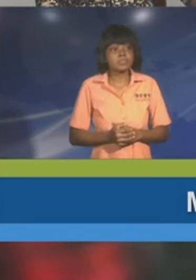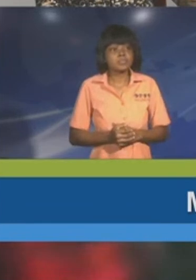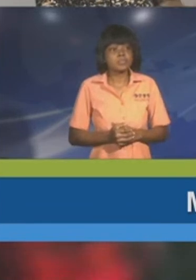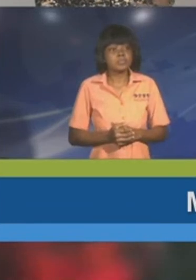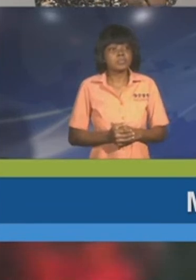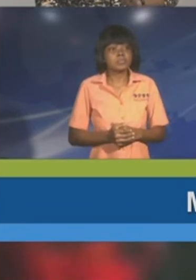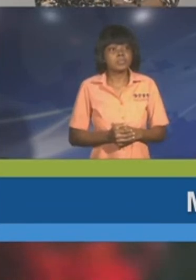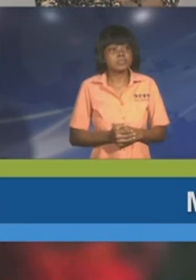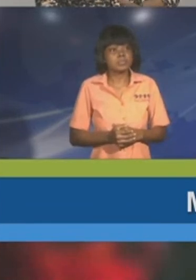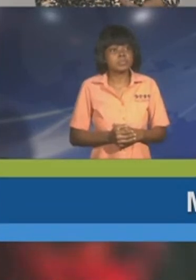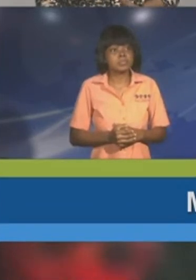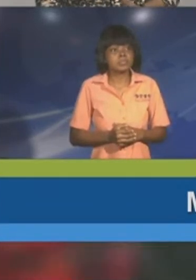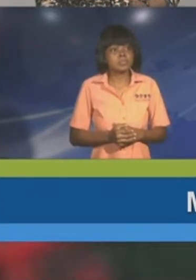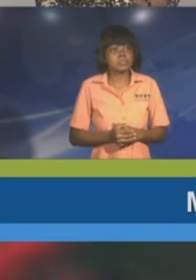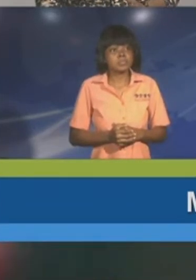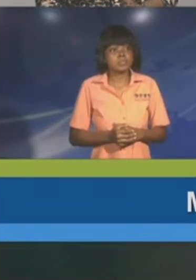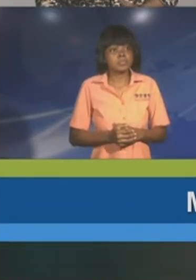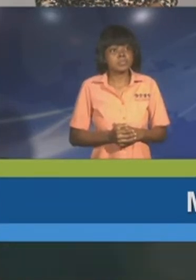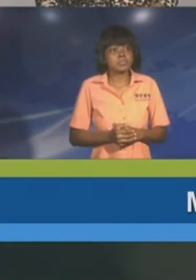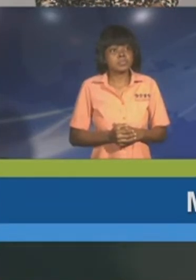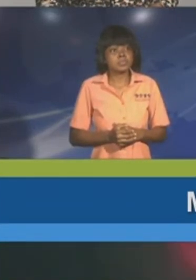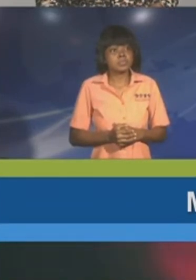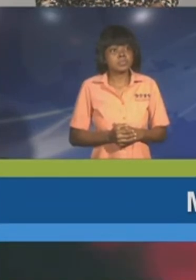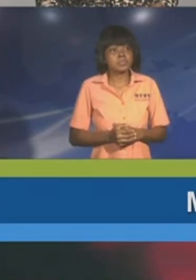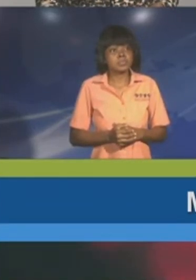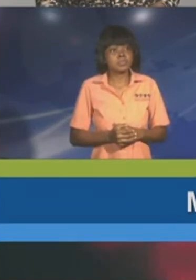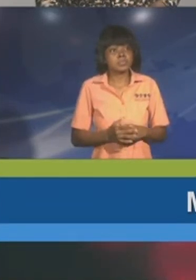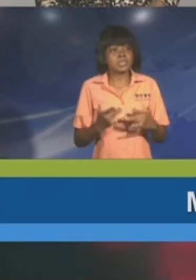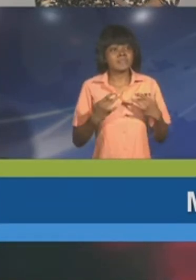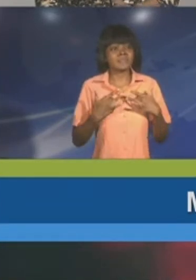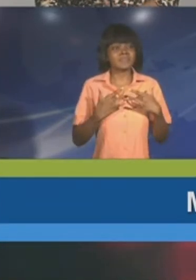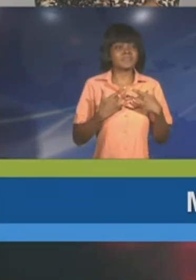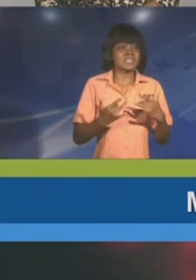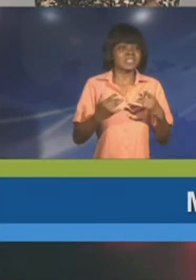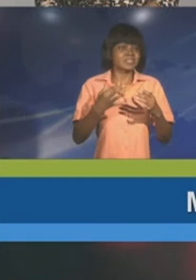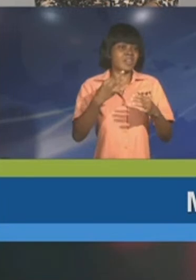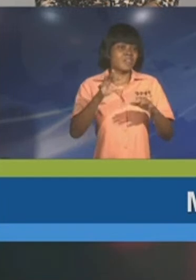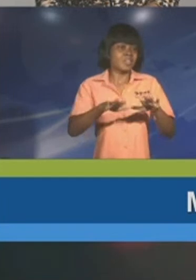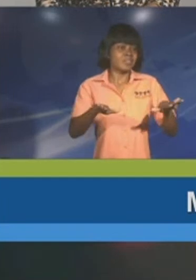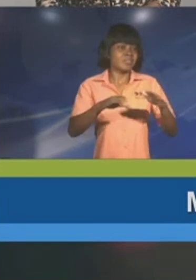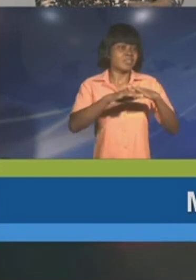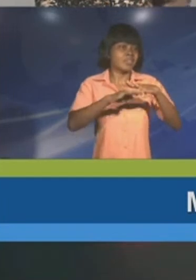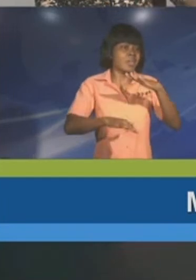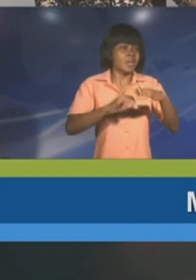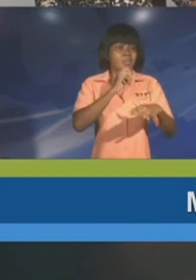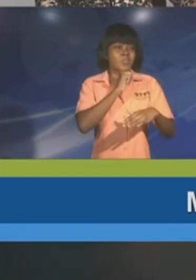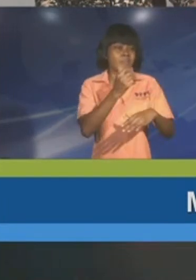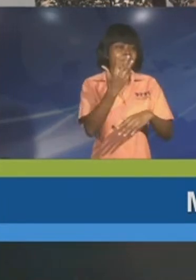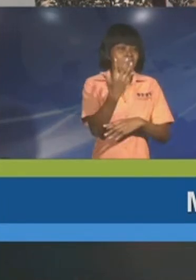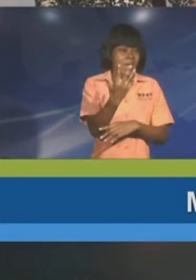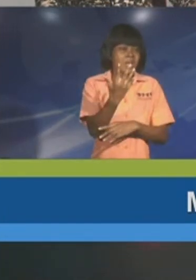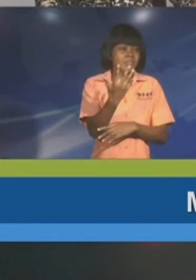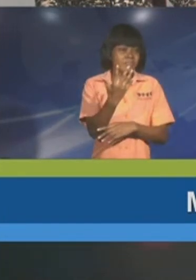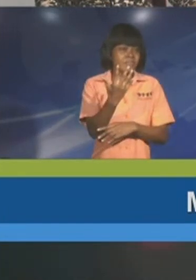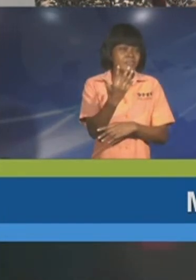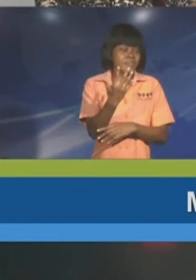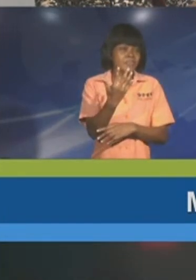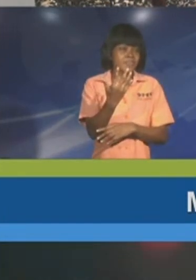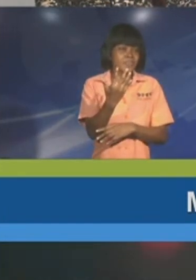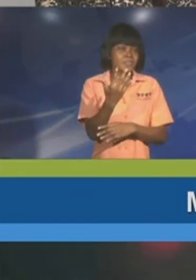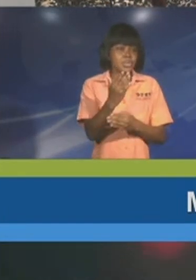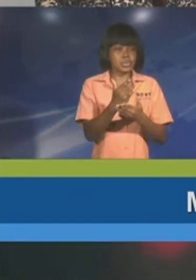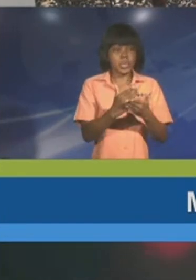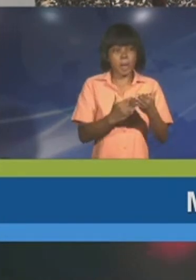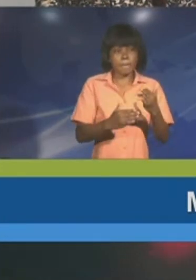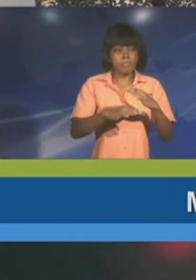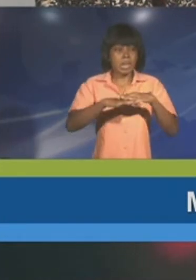usually found in children less than 5 years old and a few above 10 years old, but definitely majority less than